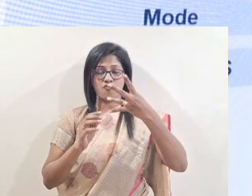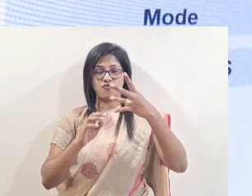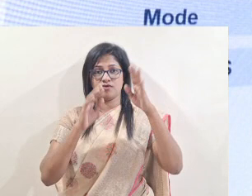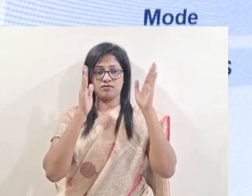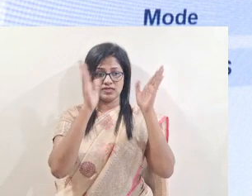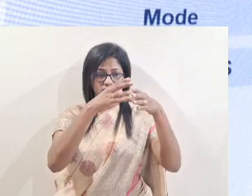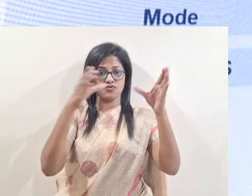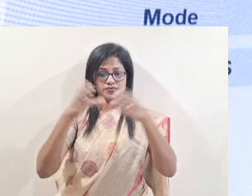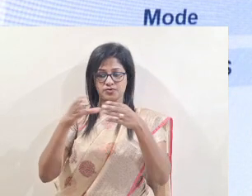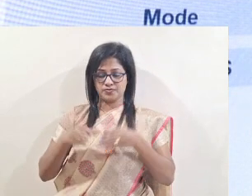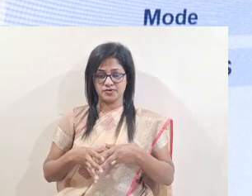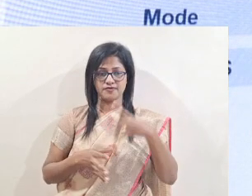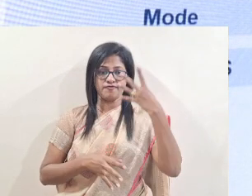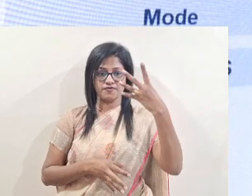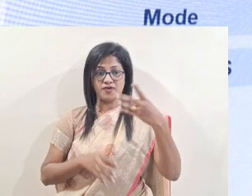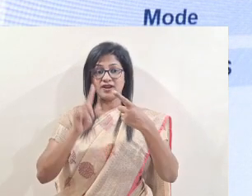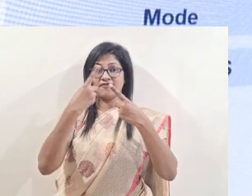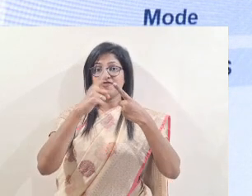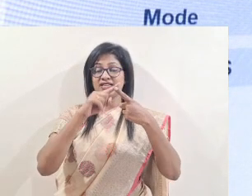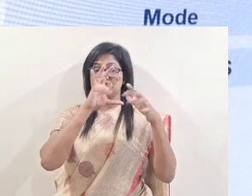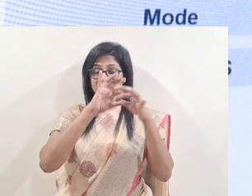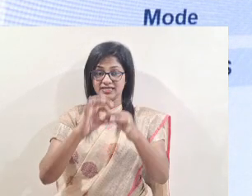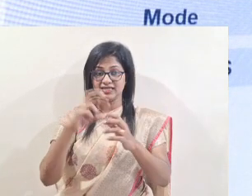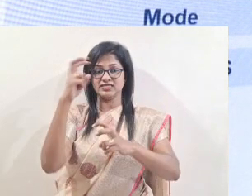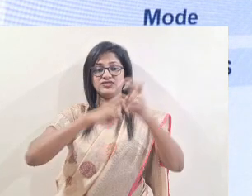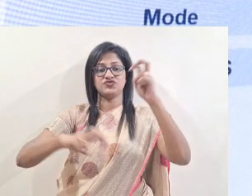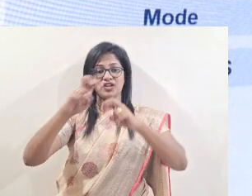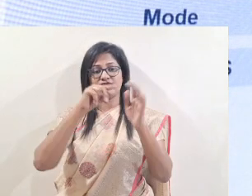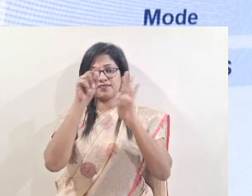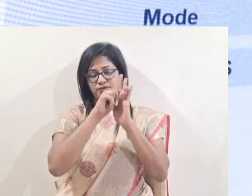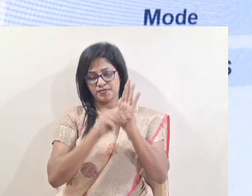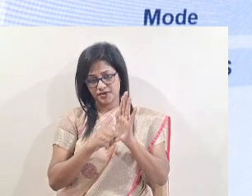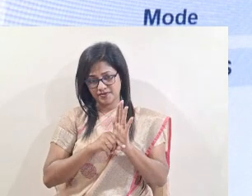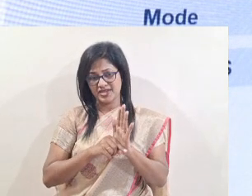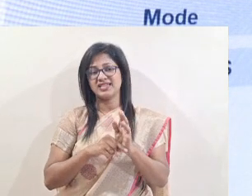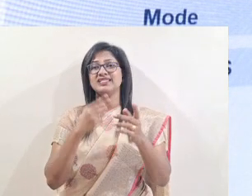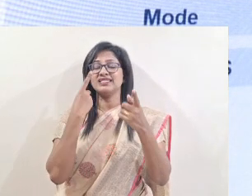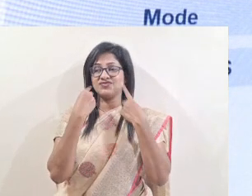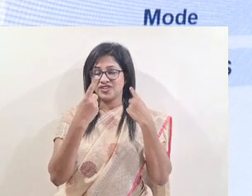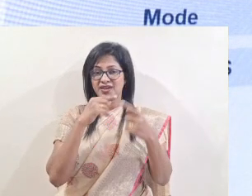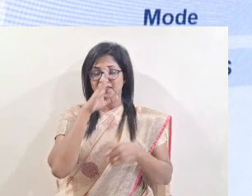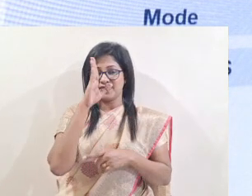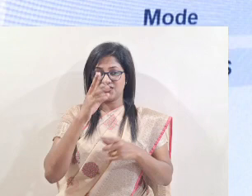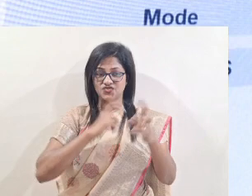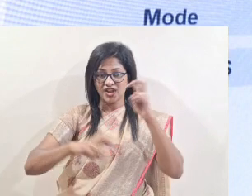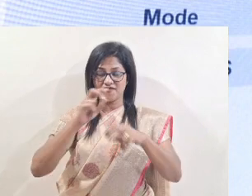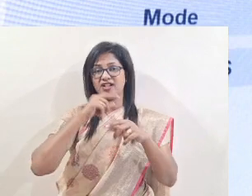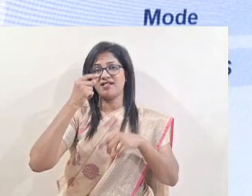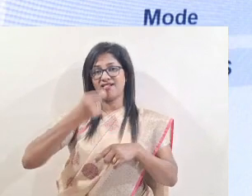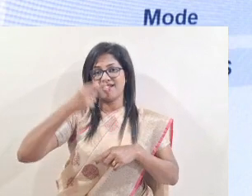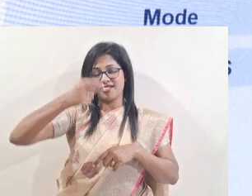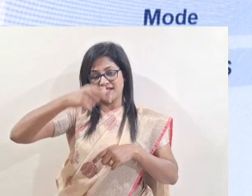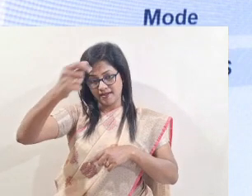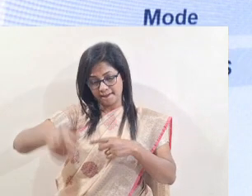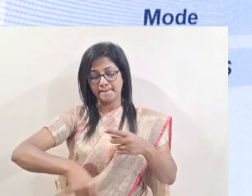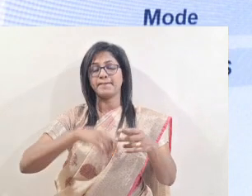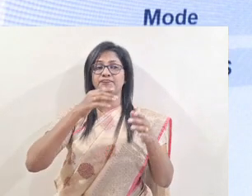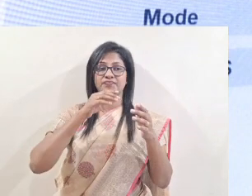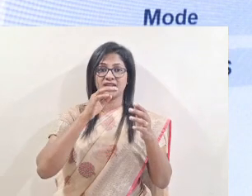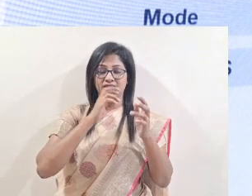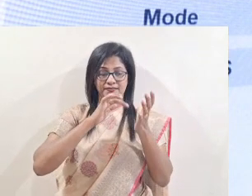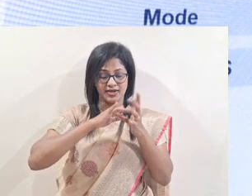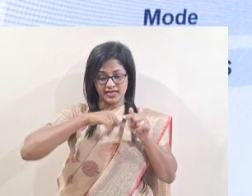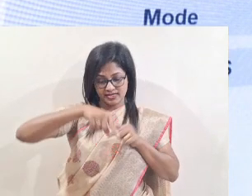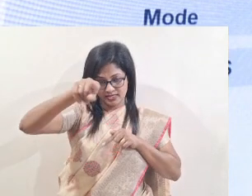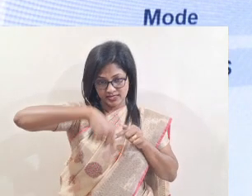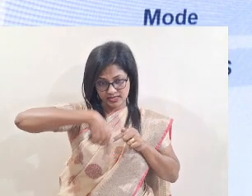first section deals with the travel characteristics, where we look at the frequency of travel along the corridor, the purpose and the